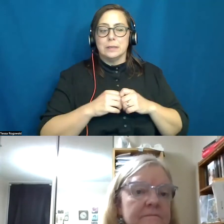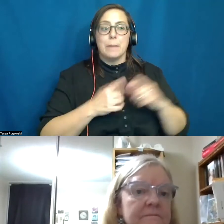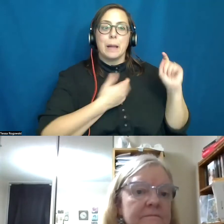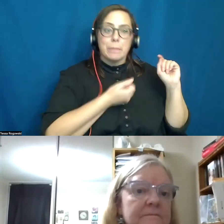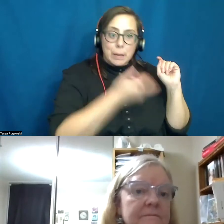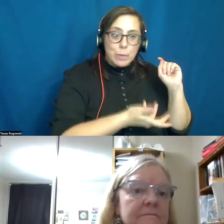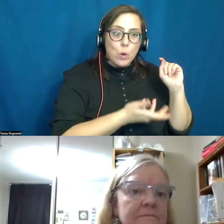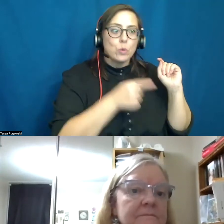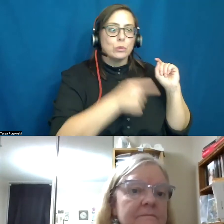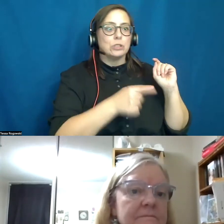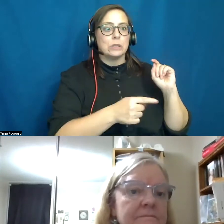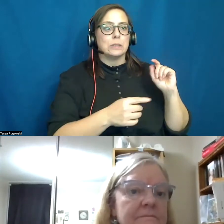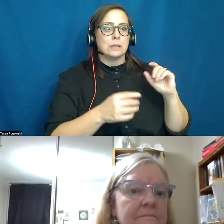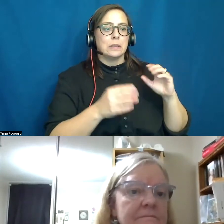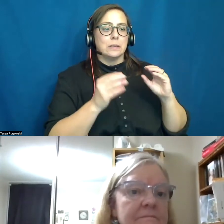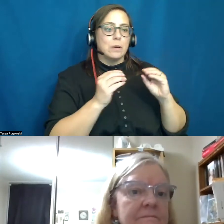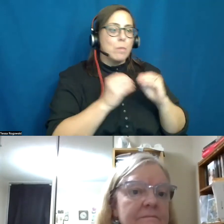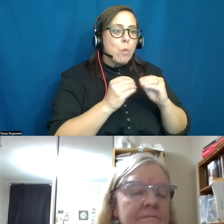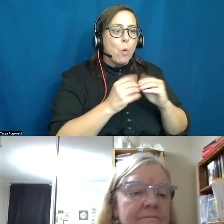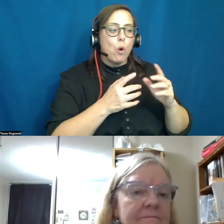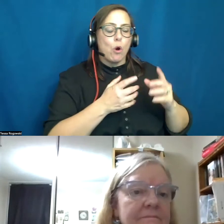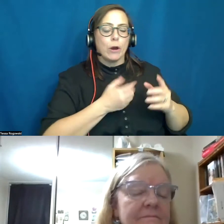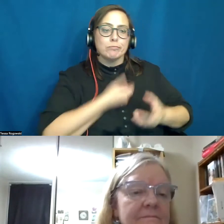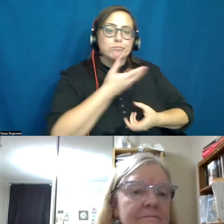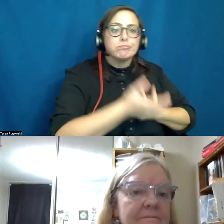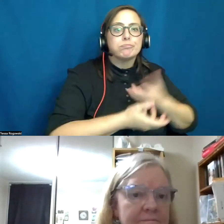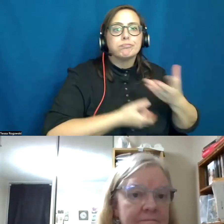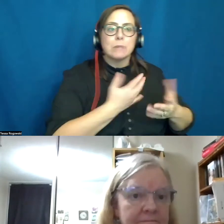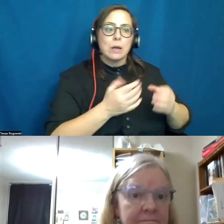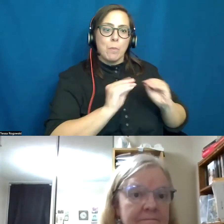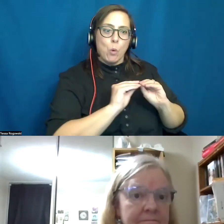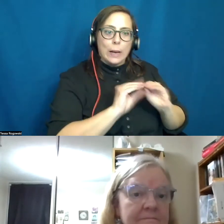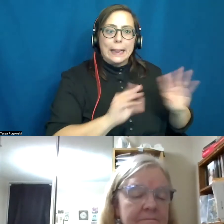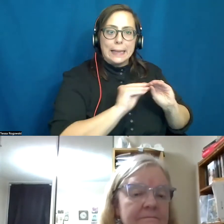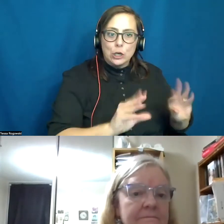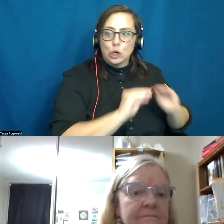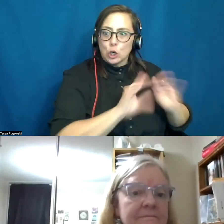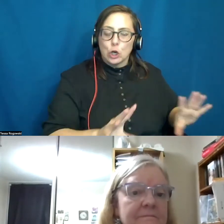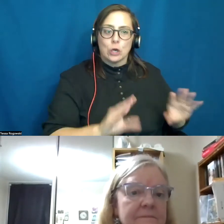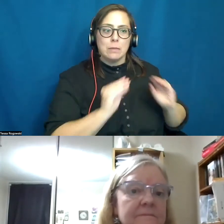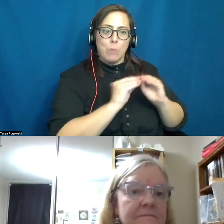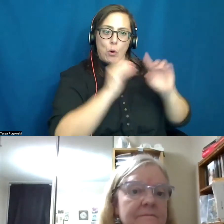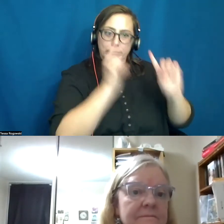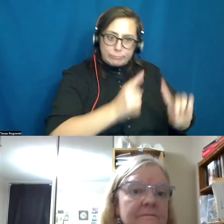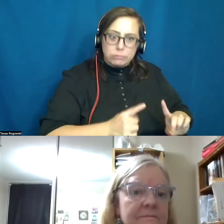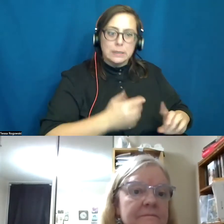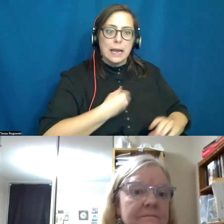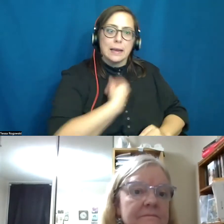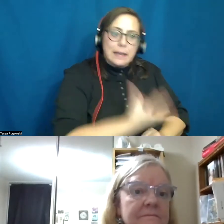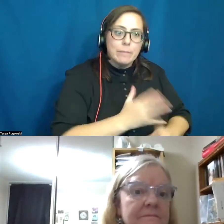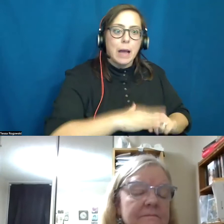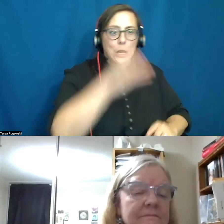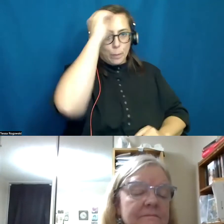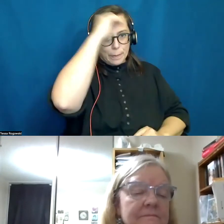poetry, I think that's why I also have the more prose, or more say things more explicitly. and offer opinions in a way